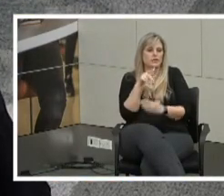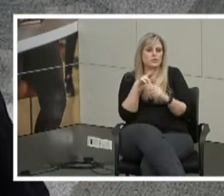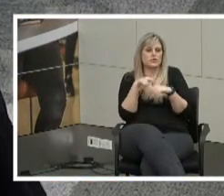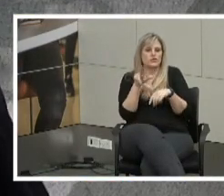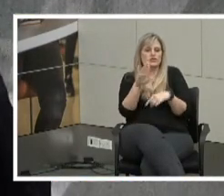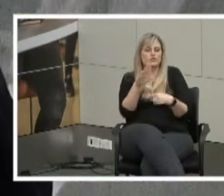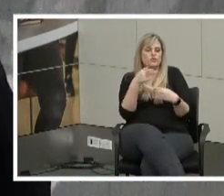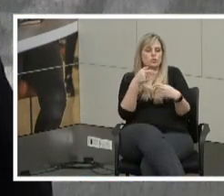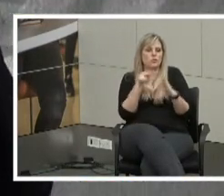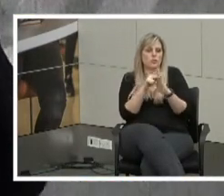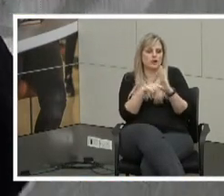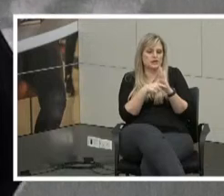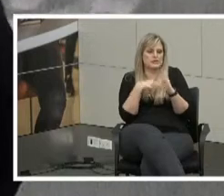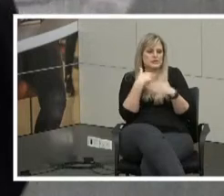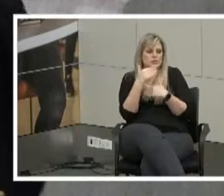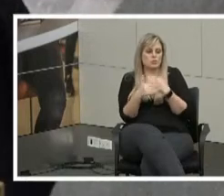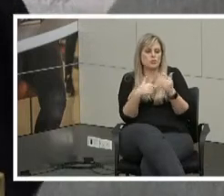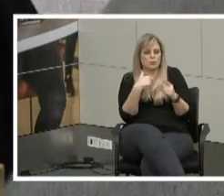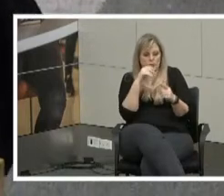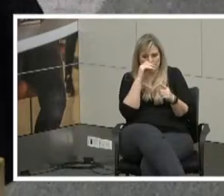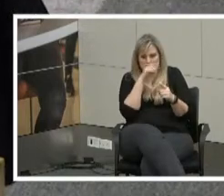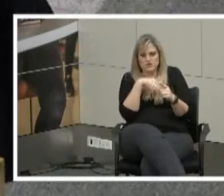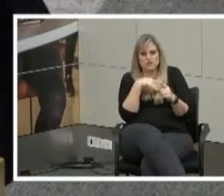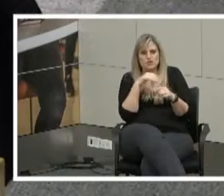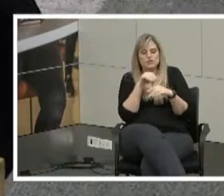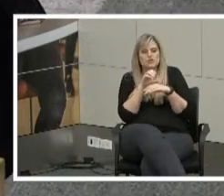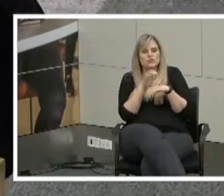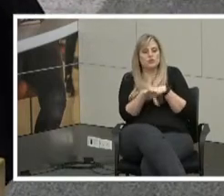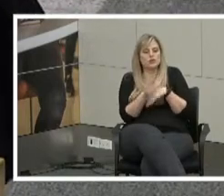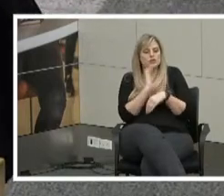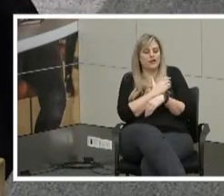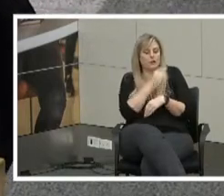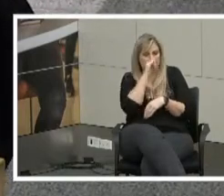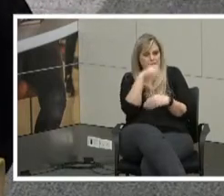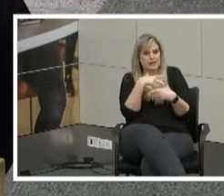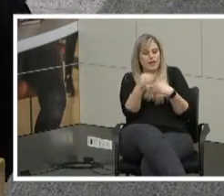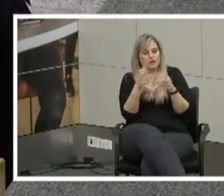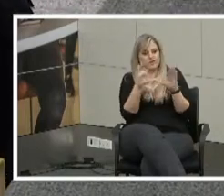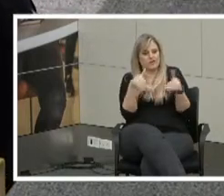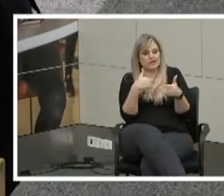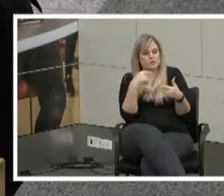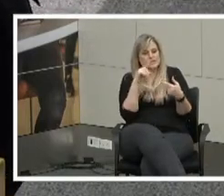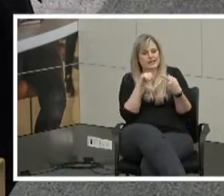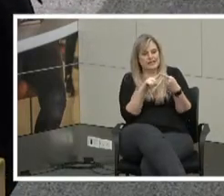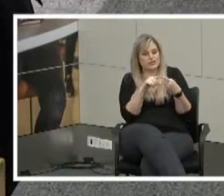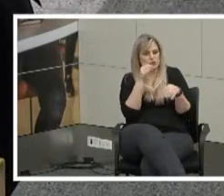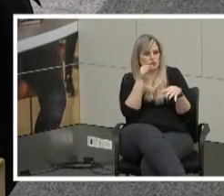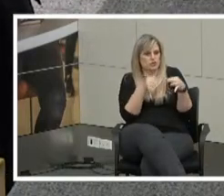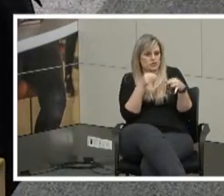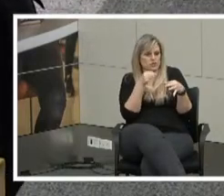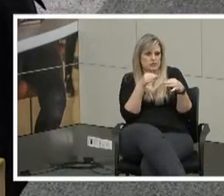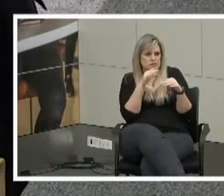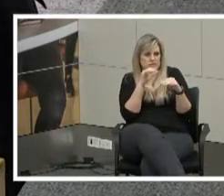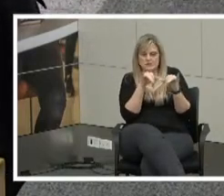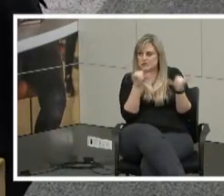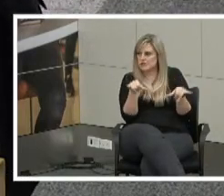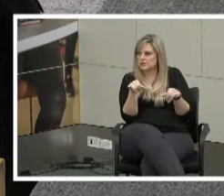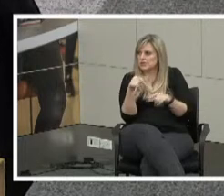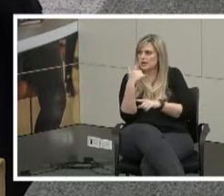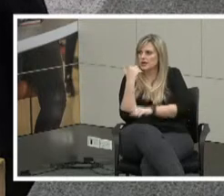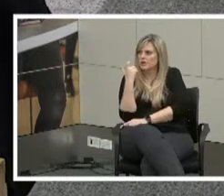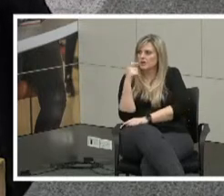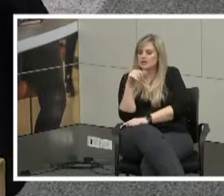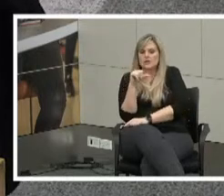practices to push our school children out of classrooms and into the criminal justice system thanks to Mike miles and racist and racist